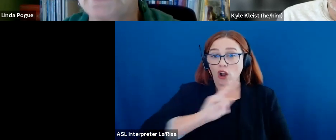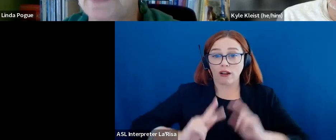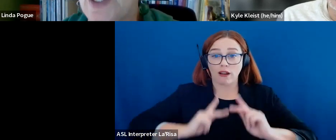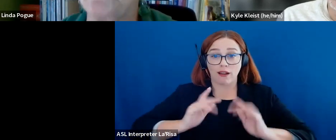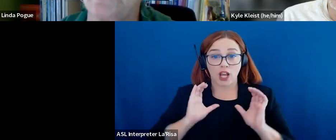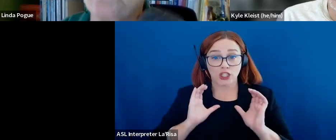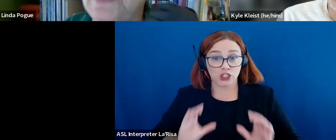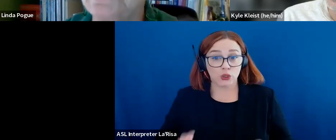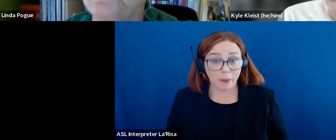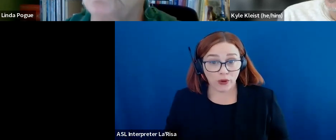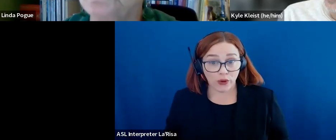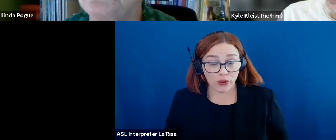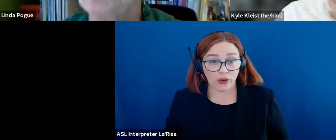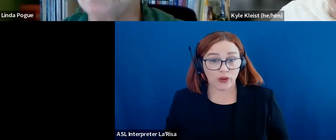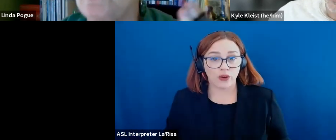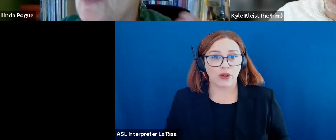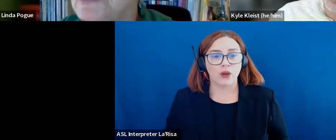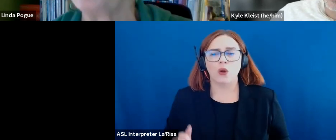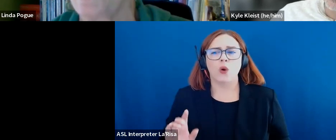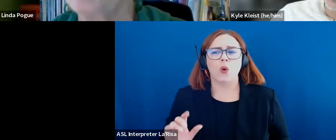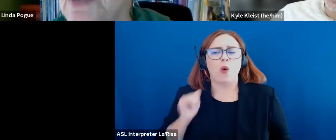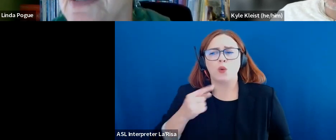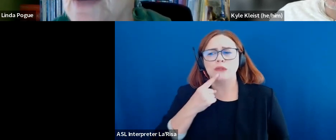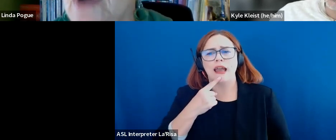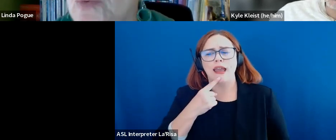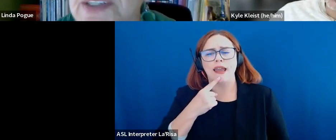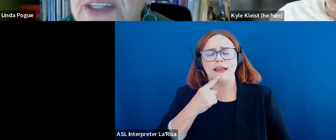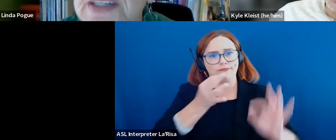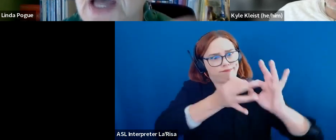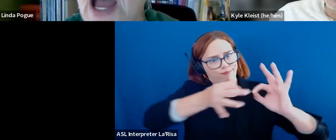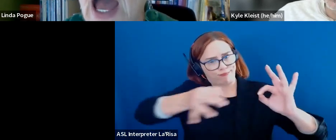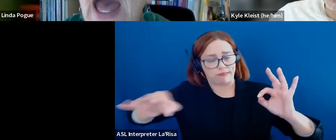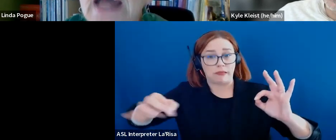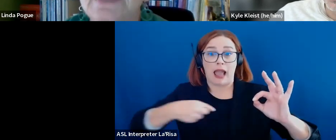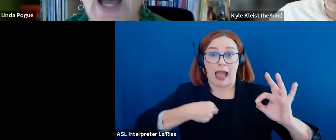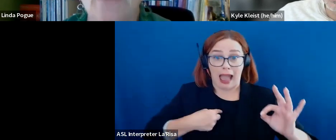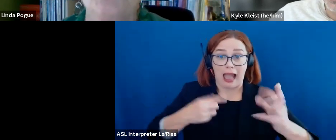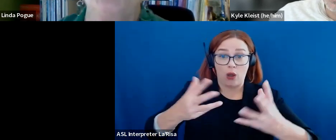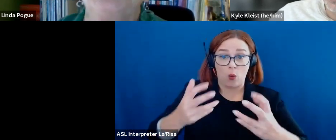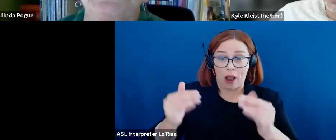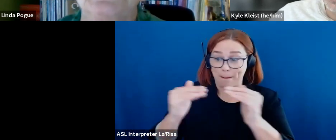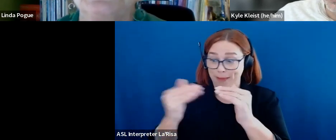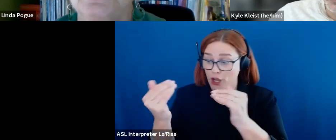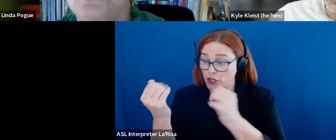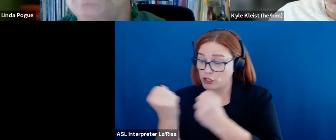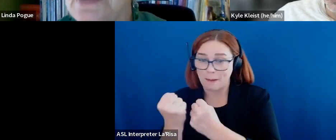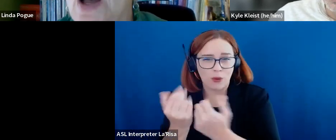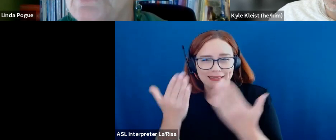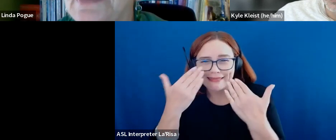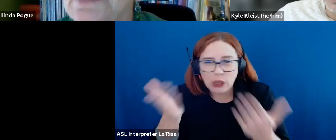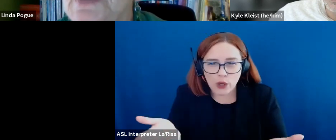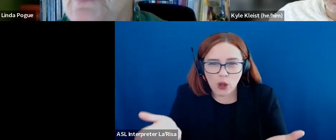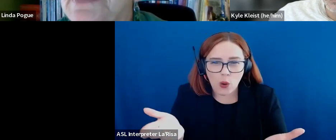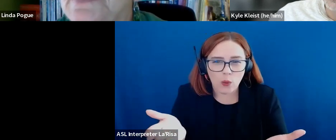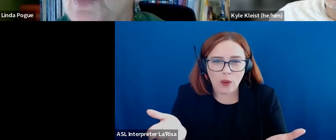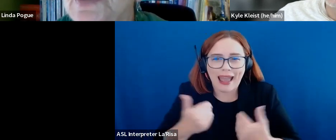phone up to say, I would like peer support. They don't ask for that because they don't know what it is. And our volunteers don't say, I would